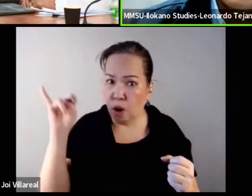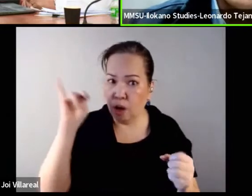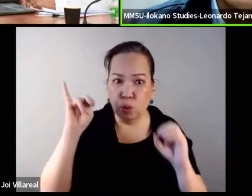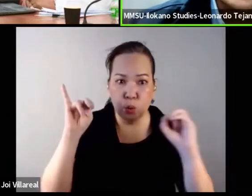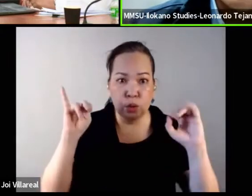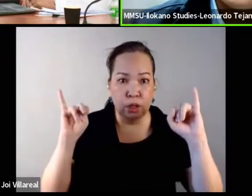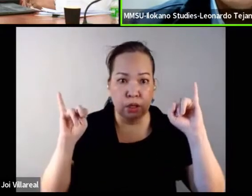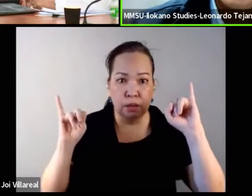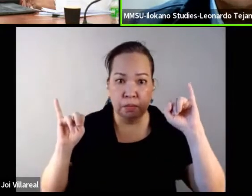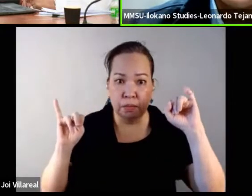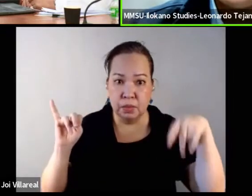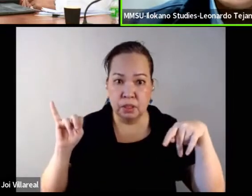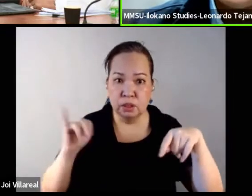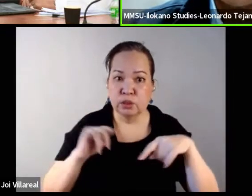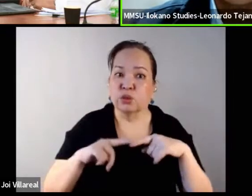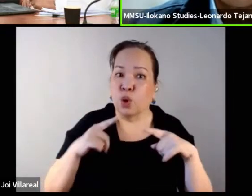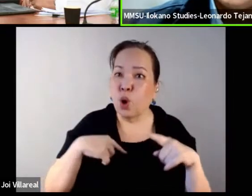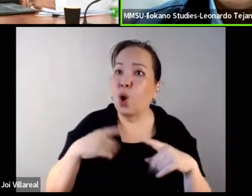No, Mr. Chair,